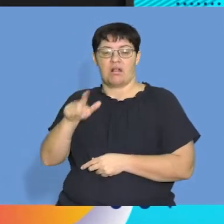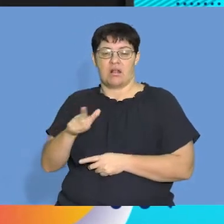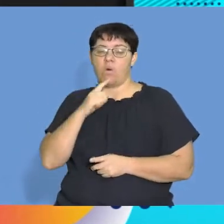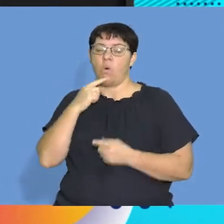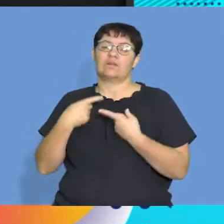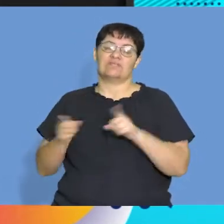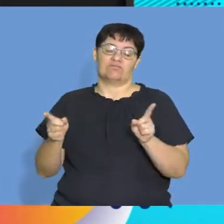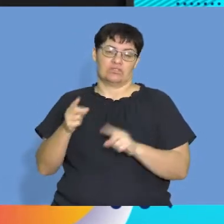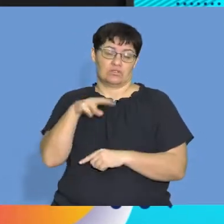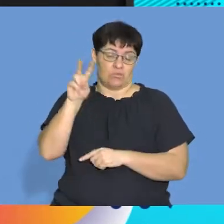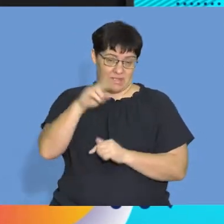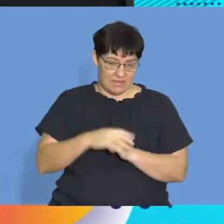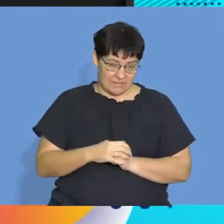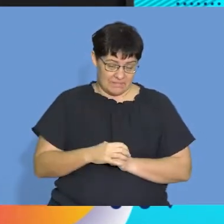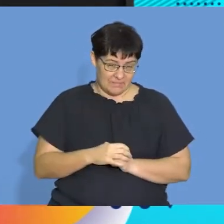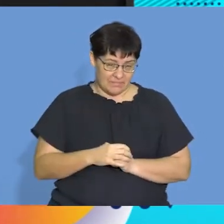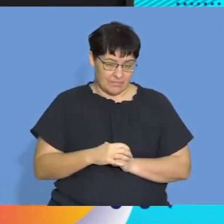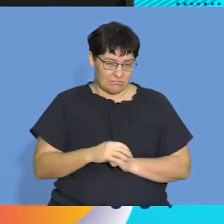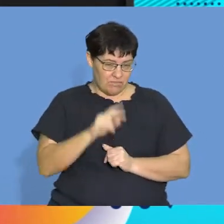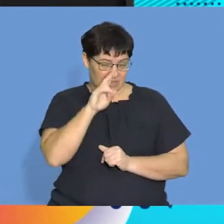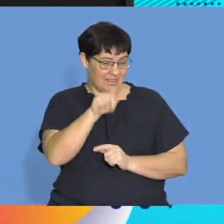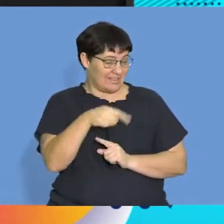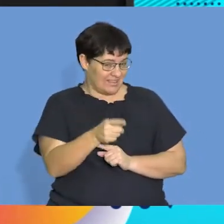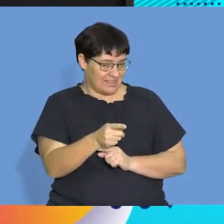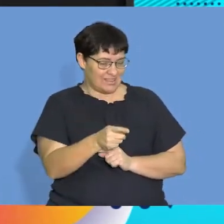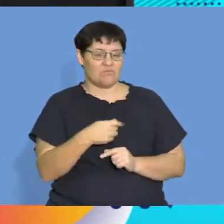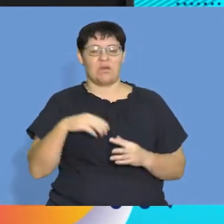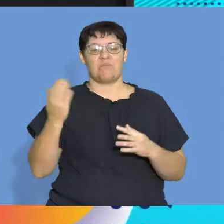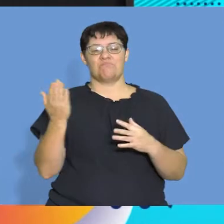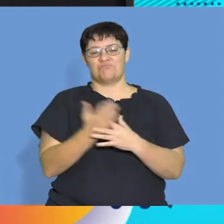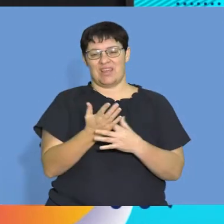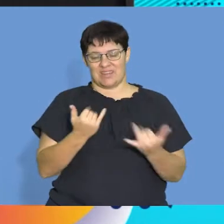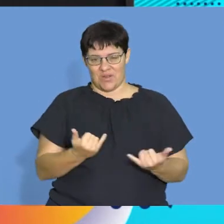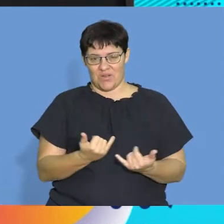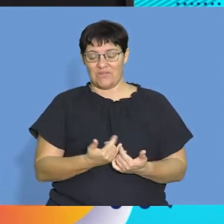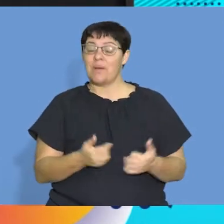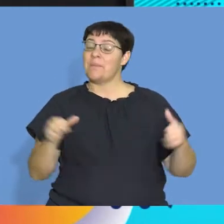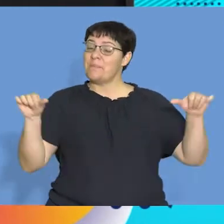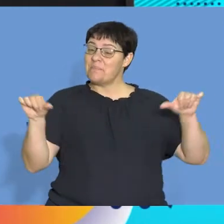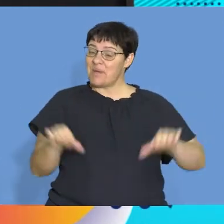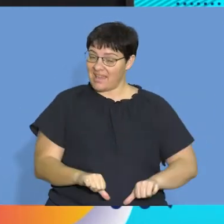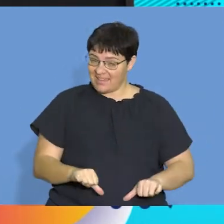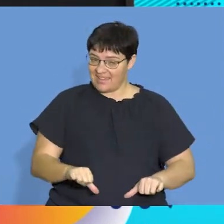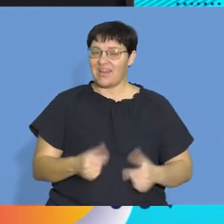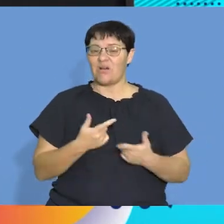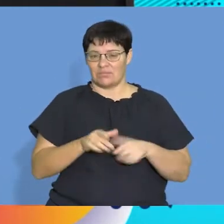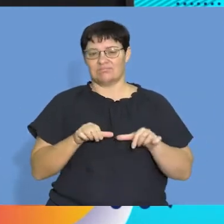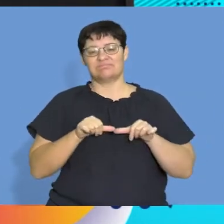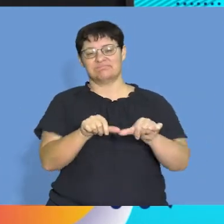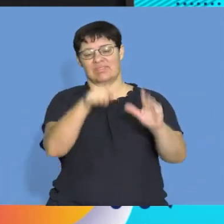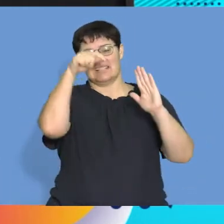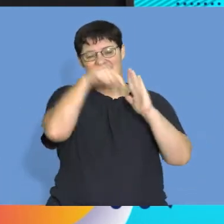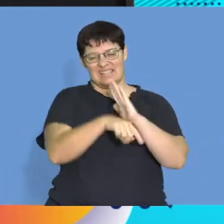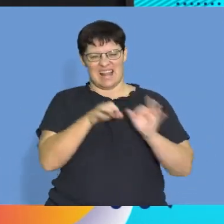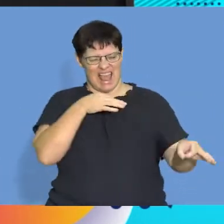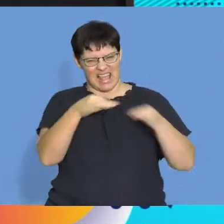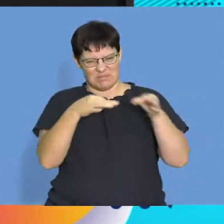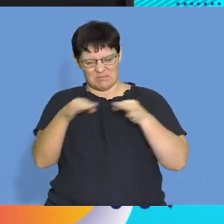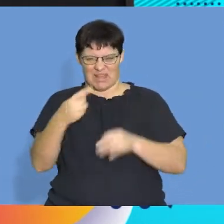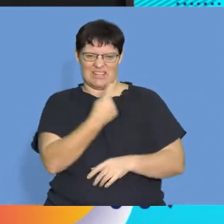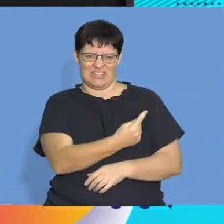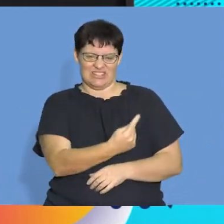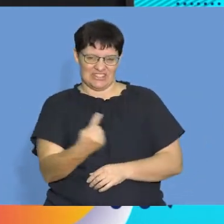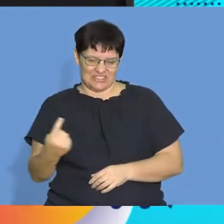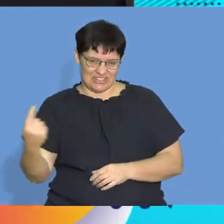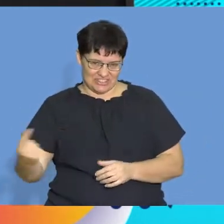squares? Think about that just as we go to the ad break, and when I come back, we'll then get into great detail of everything that I've just said